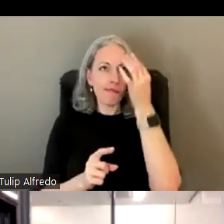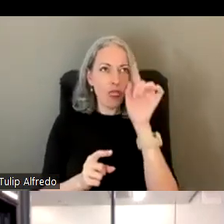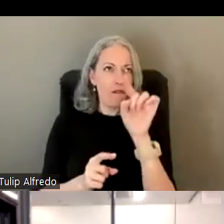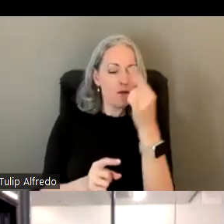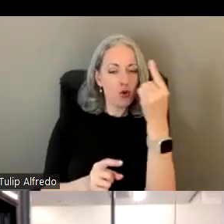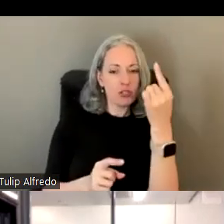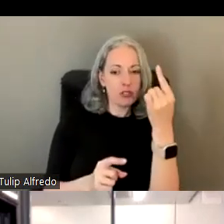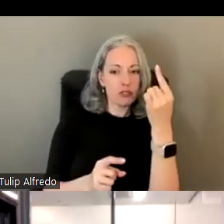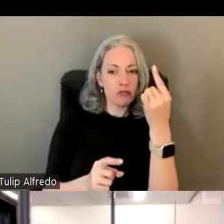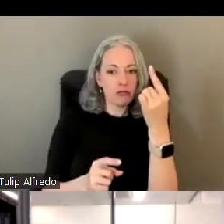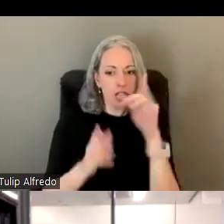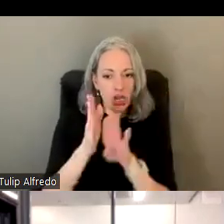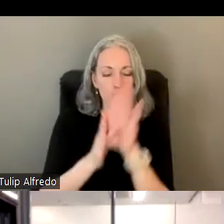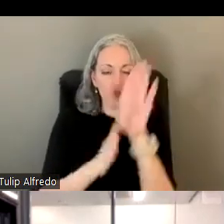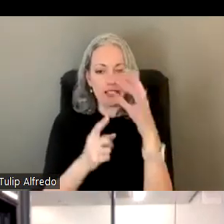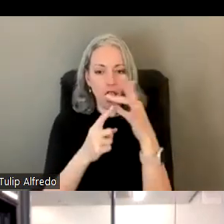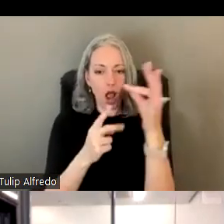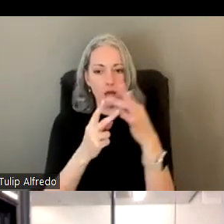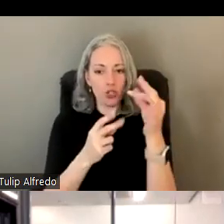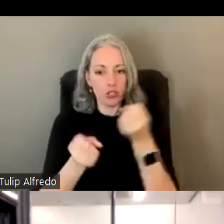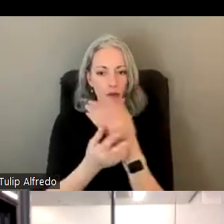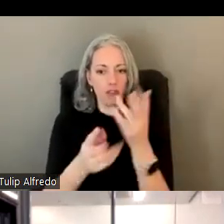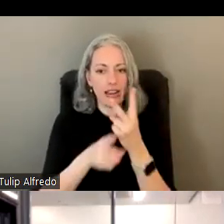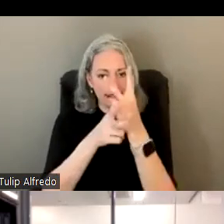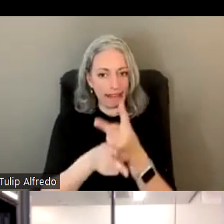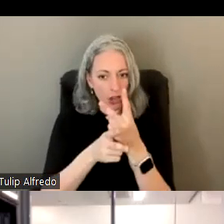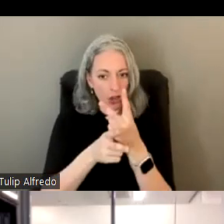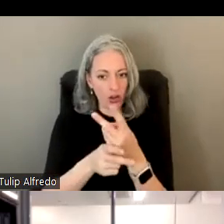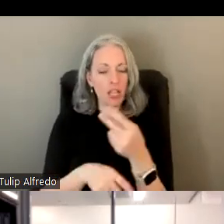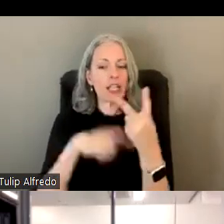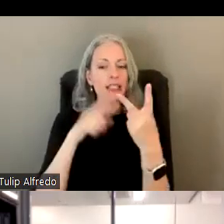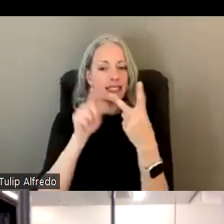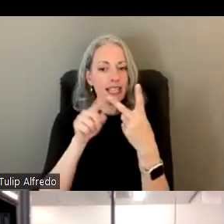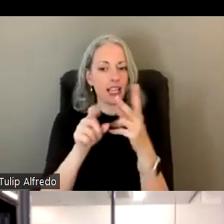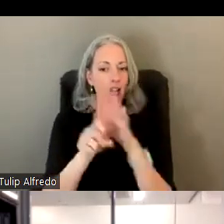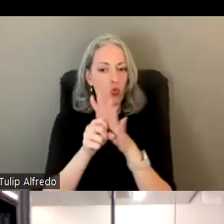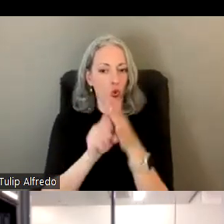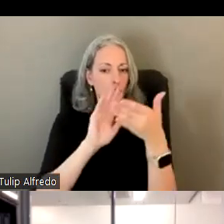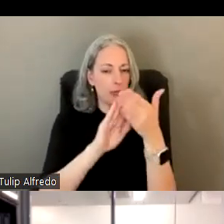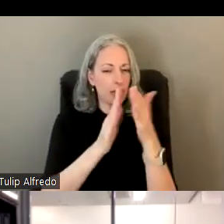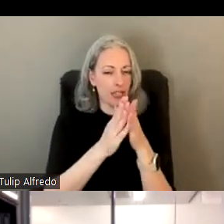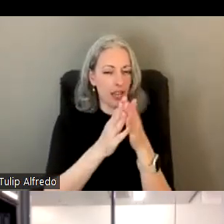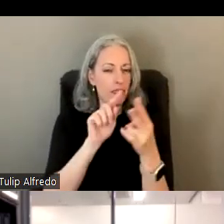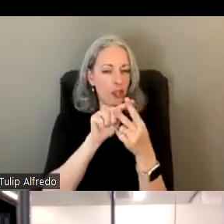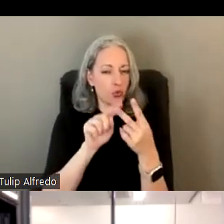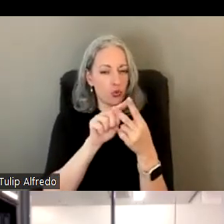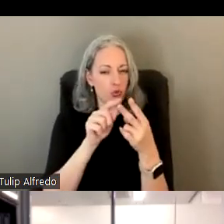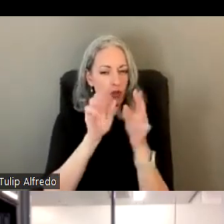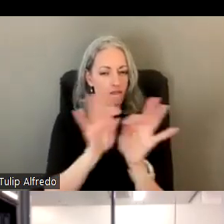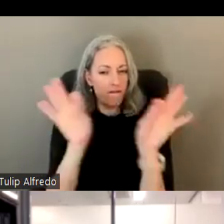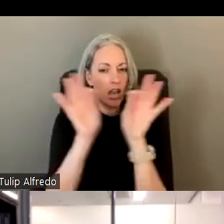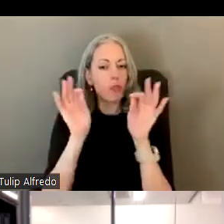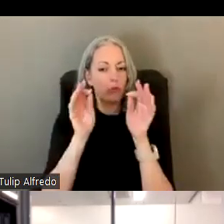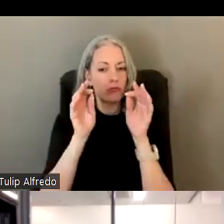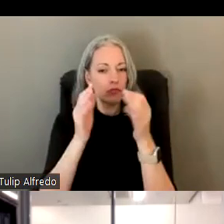one, the increased options to provide care, and with the second, the local community. I think those are really valuable suggestions. So I would